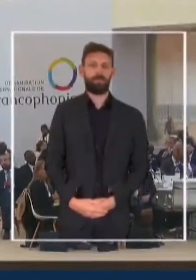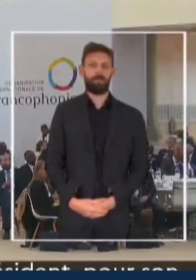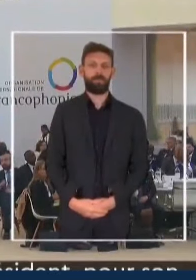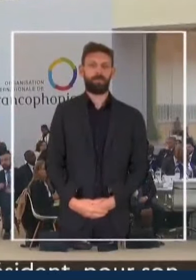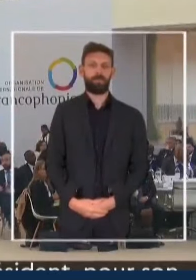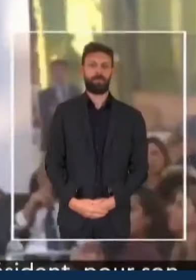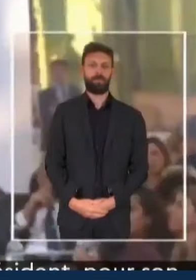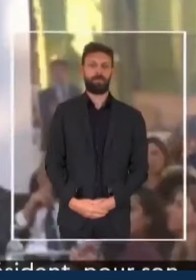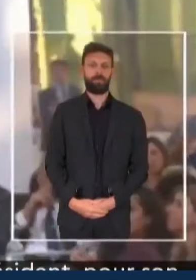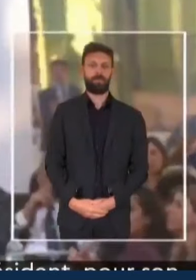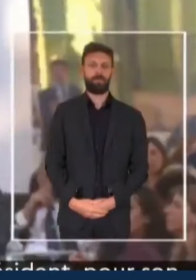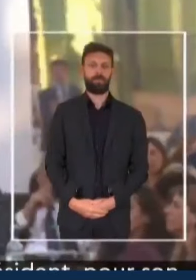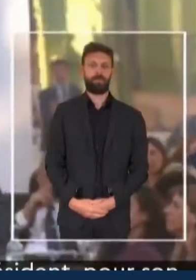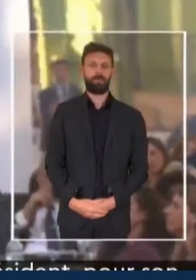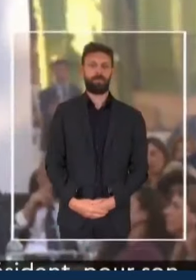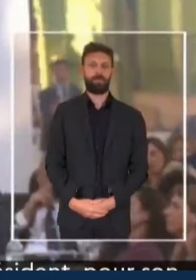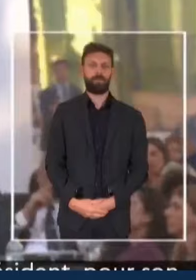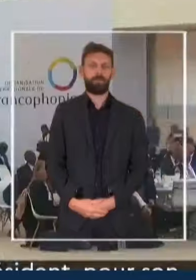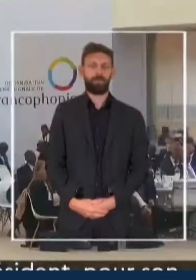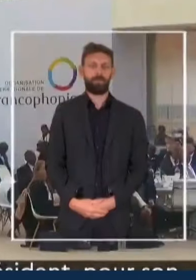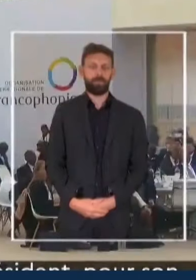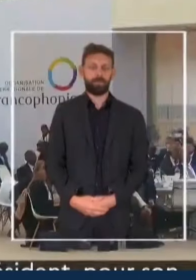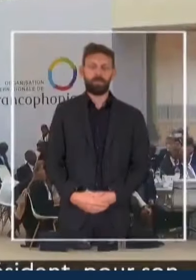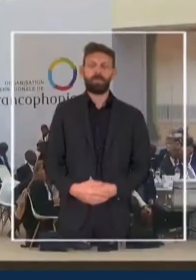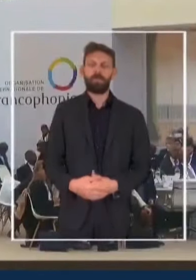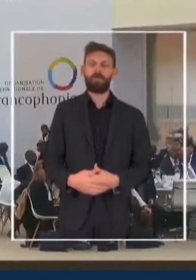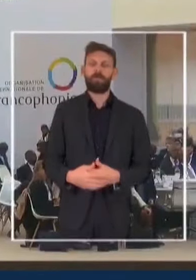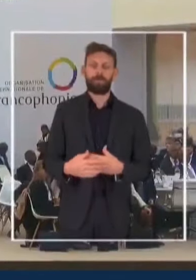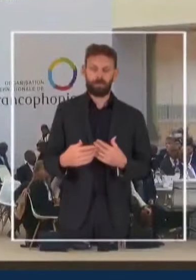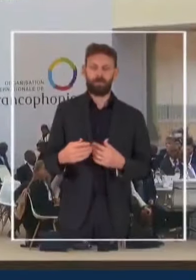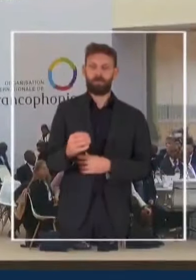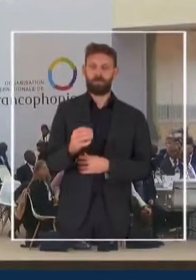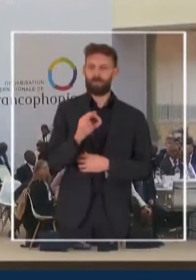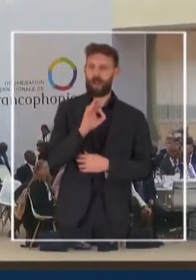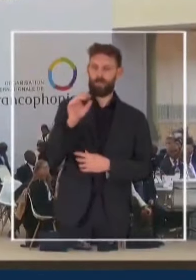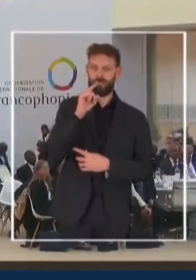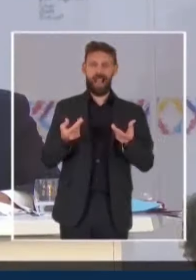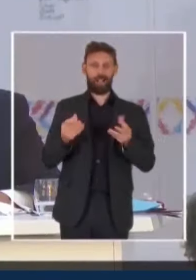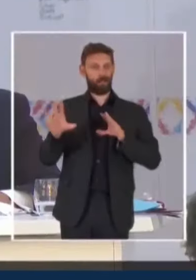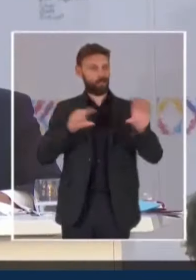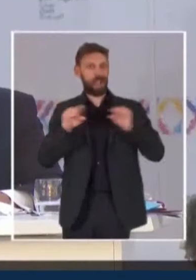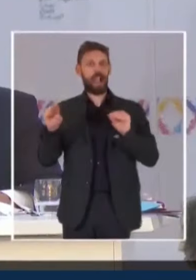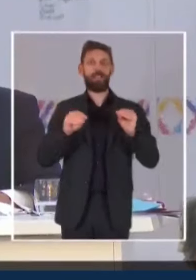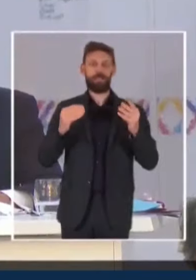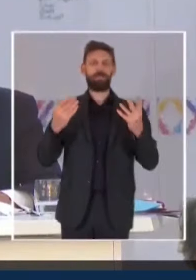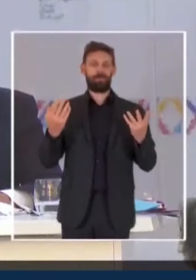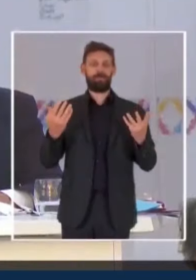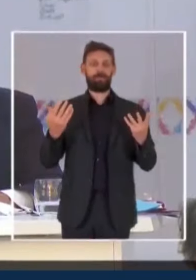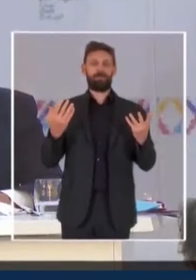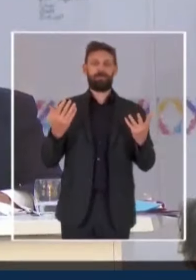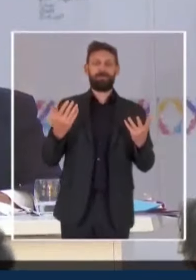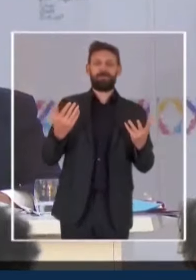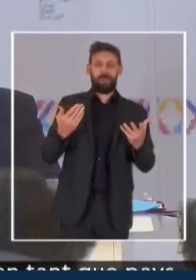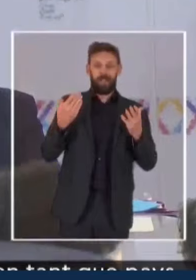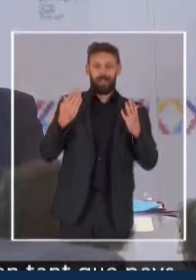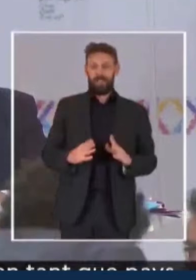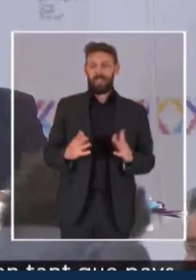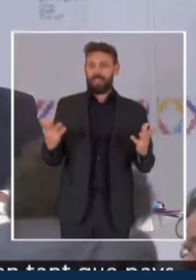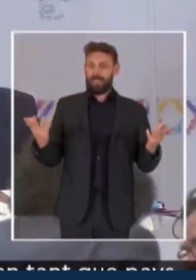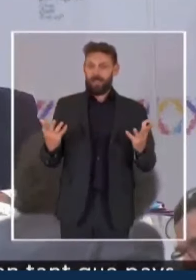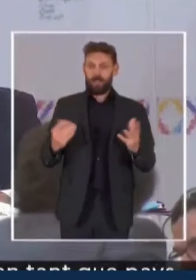of 93. The latest addition are Ghana and Angola, with the former a full member and